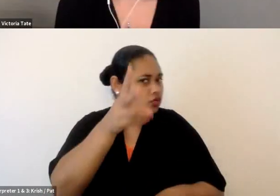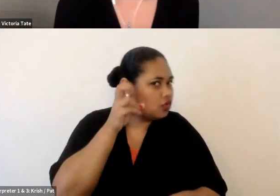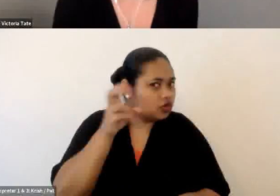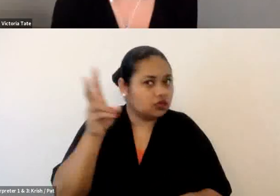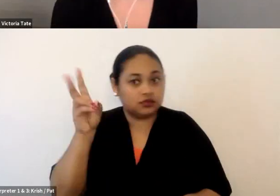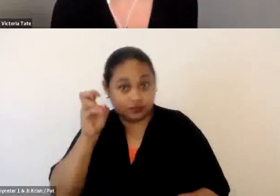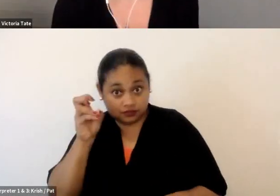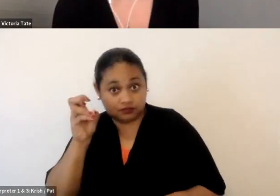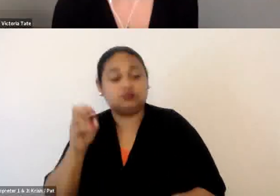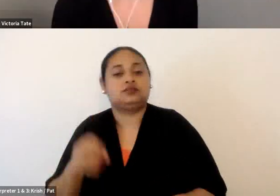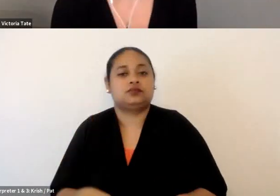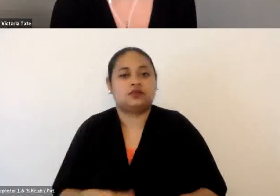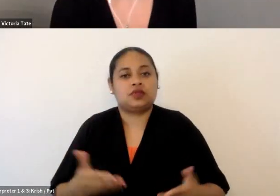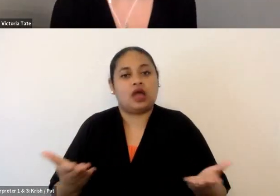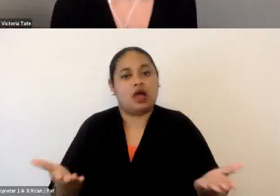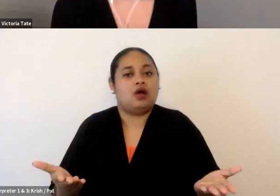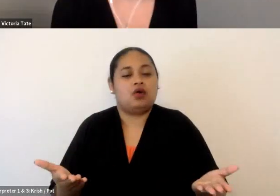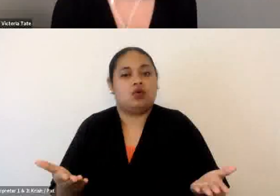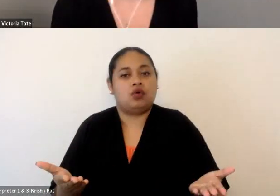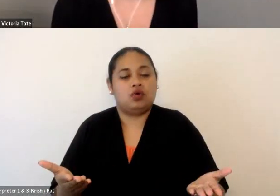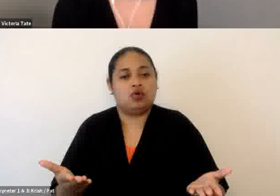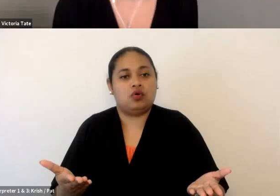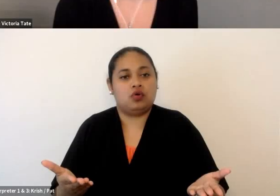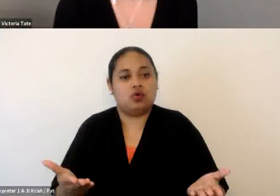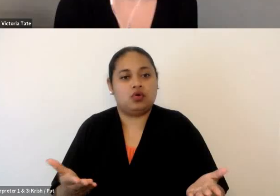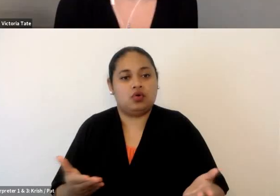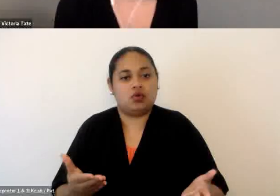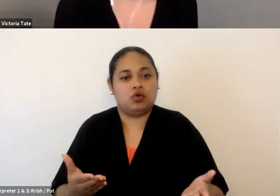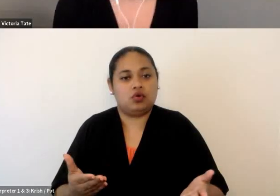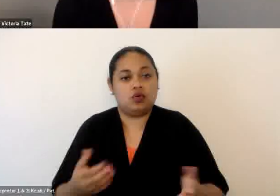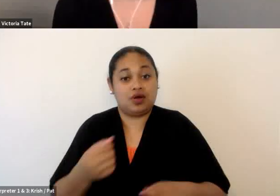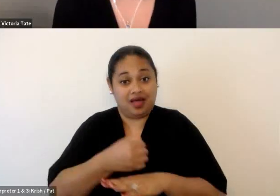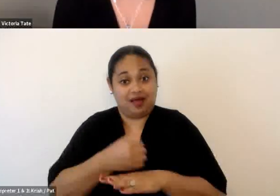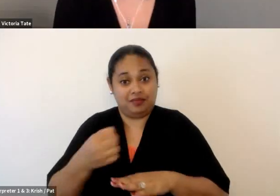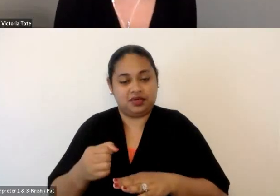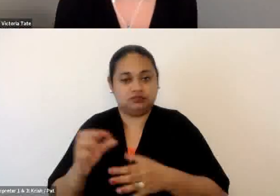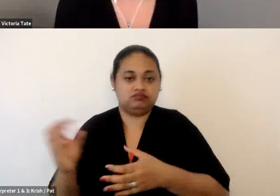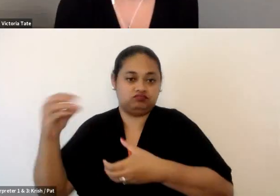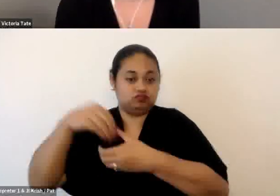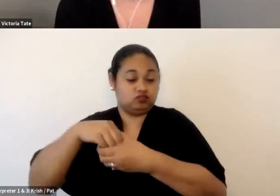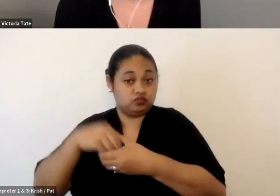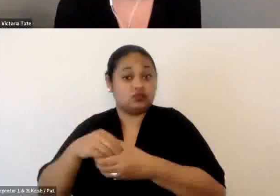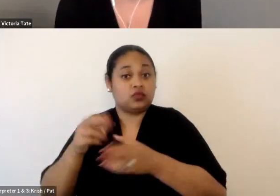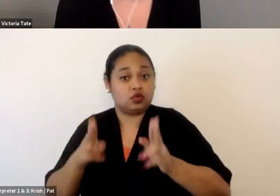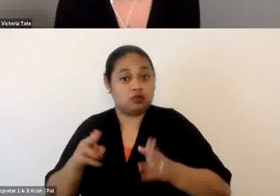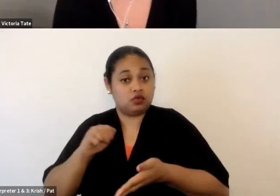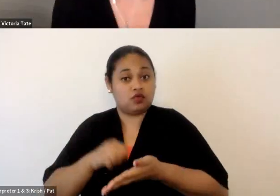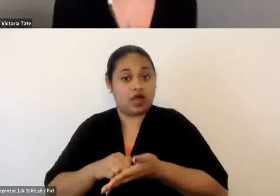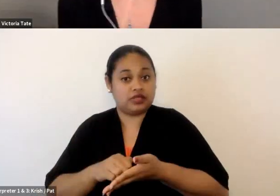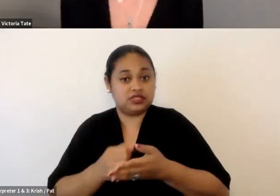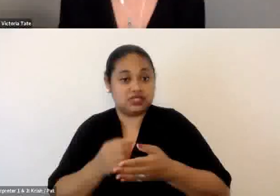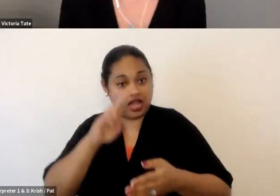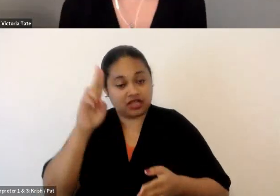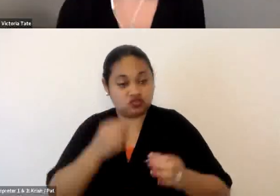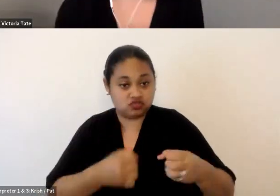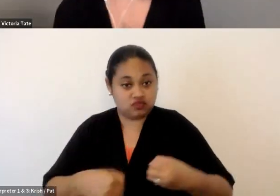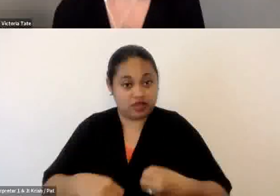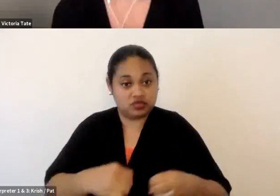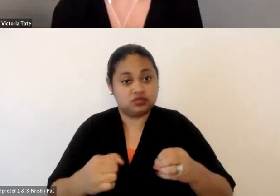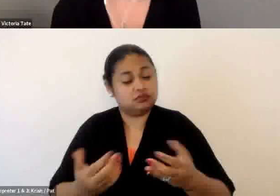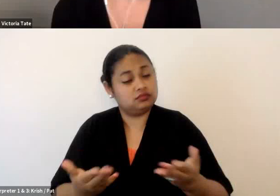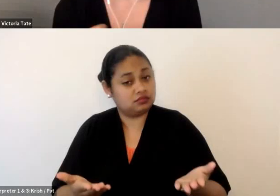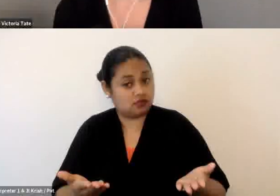right, that the government does incorporate human rights considerations into the national strategies. So does